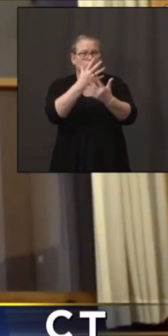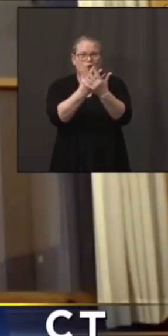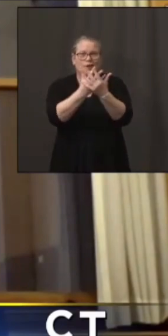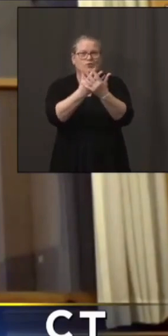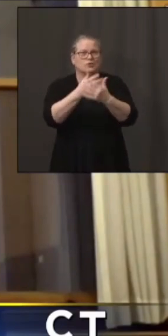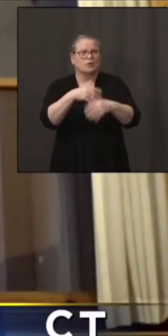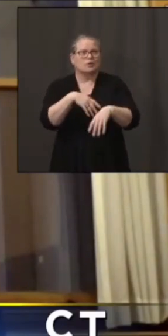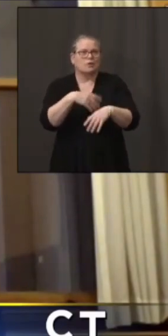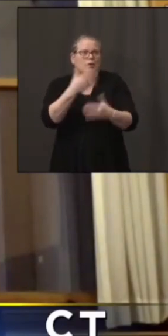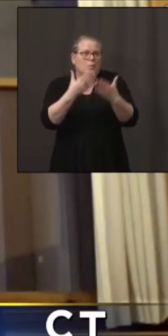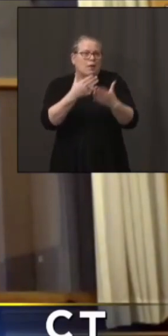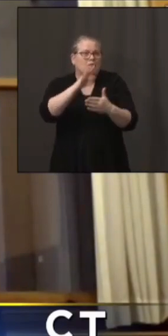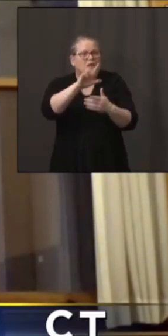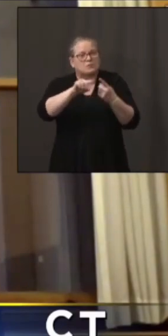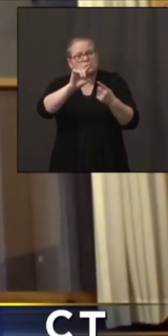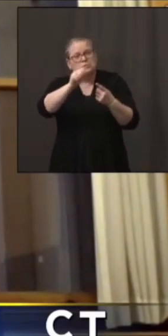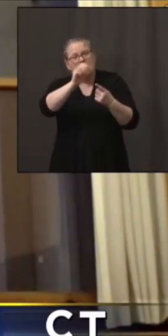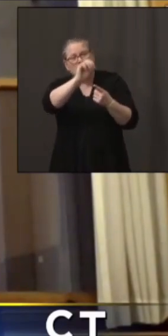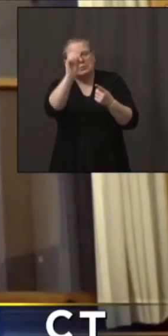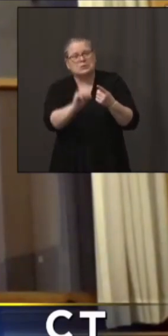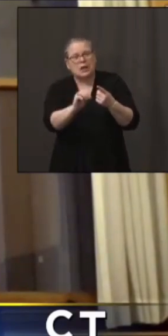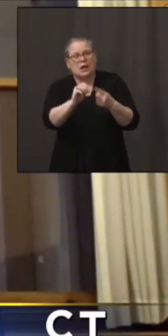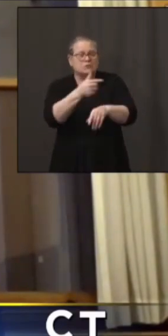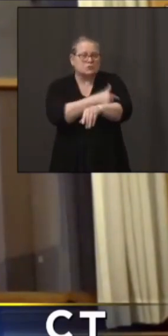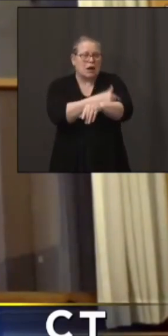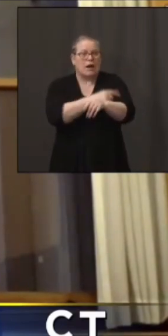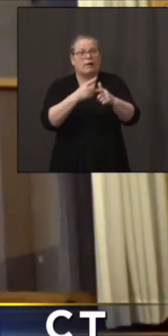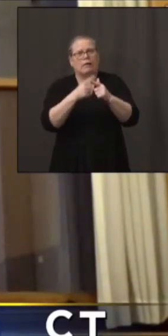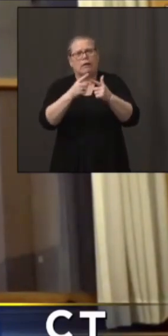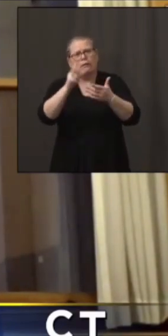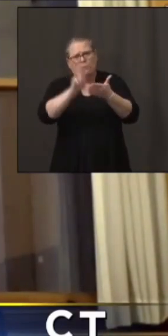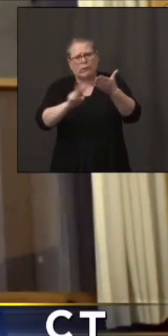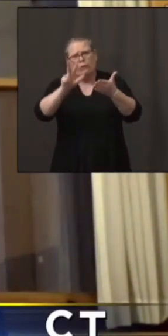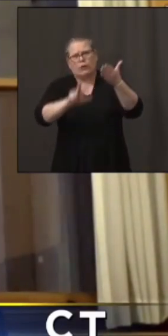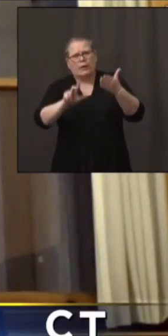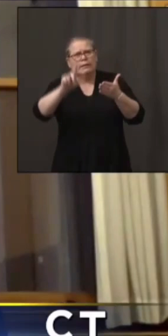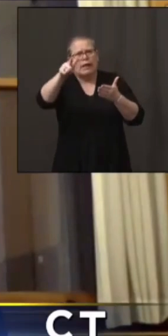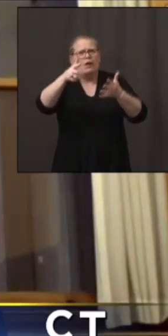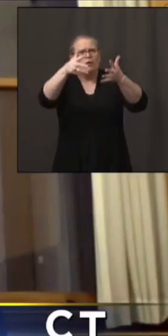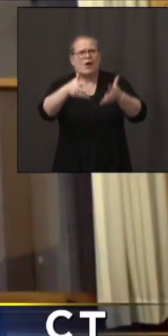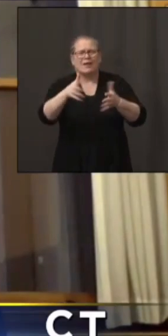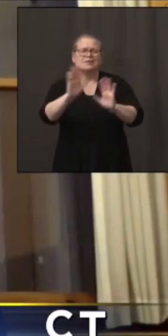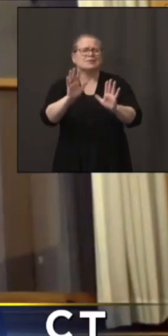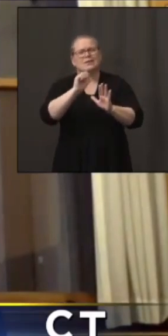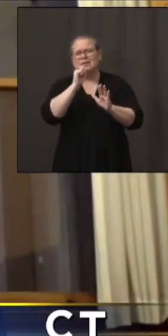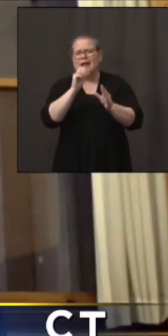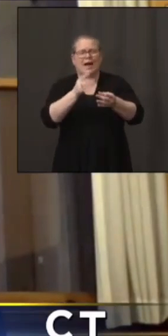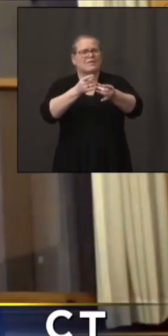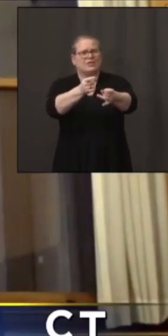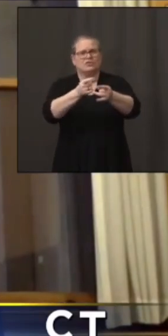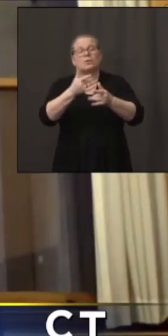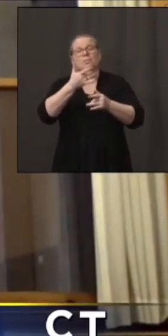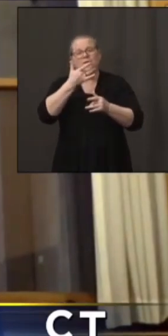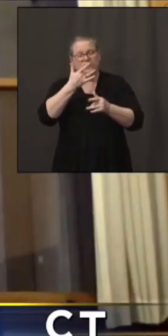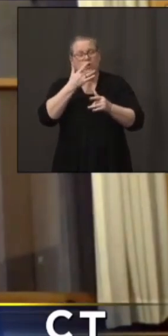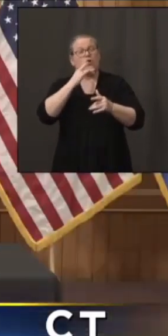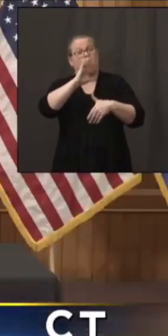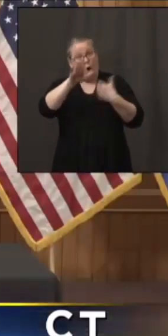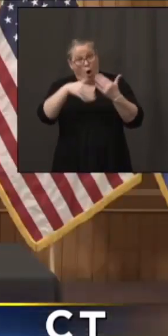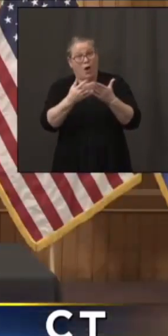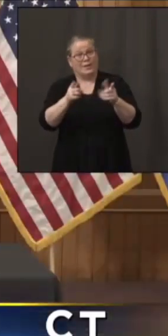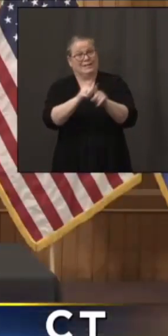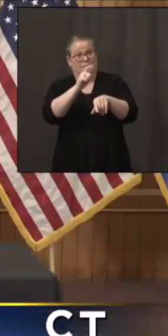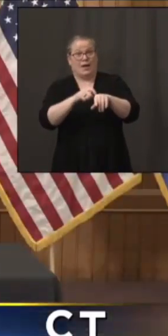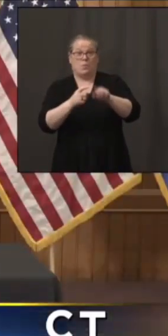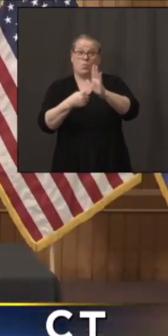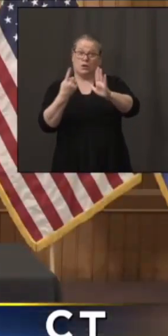5 or 10% of the population, then come back a couple weeks later to do the rest. We're going to do it all in one go. That's how we continue to move as quickly as possible here. And Pat,